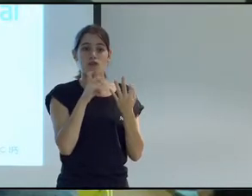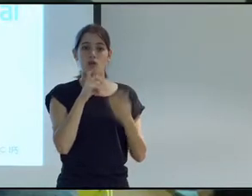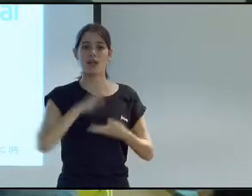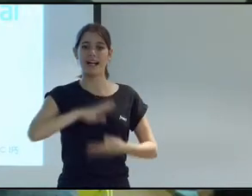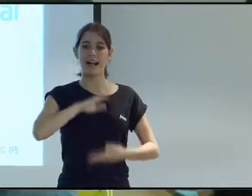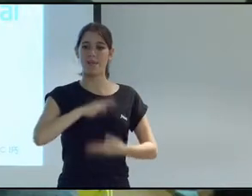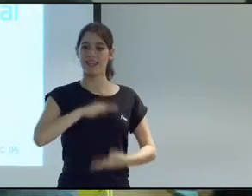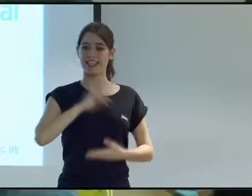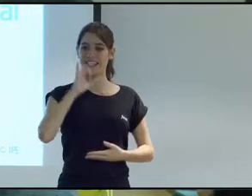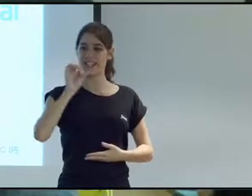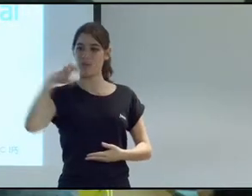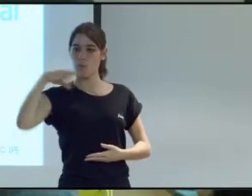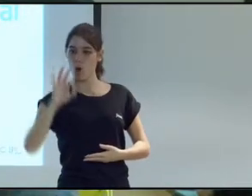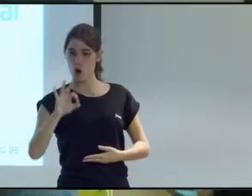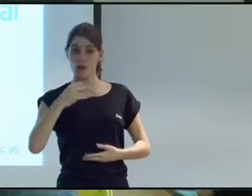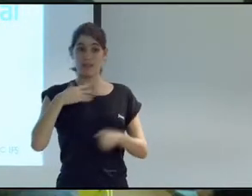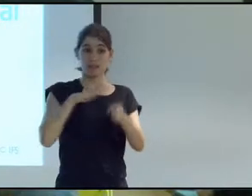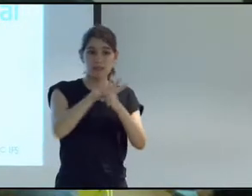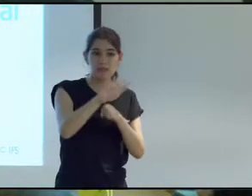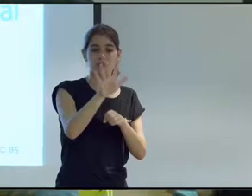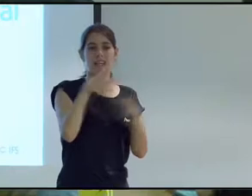incidence of abilities,